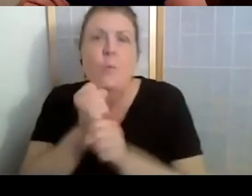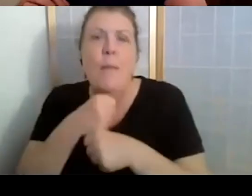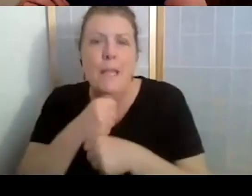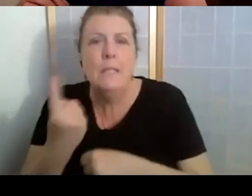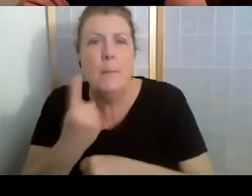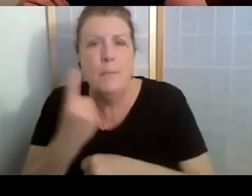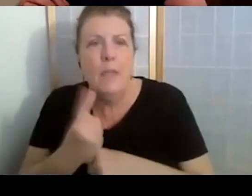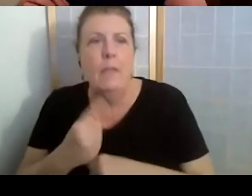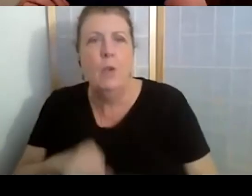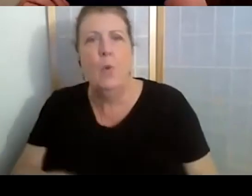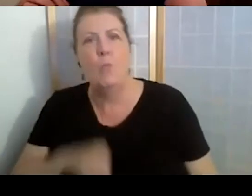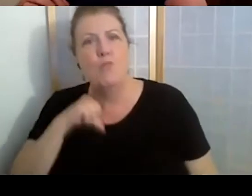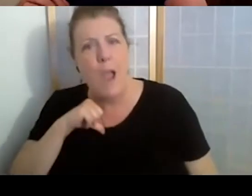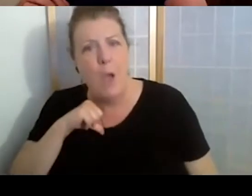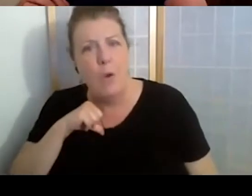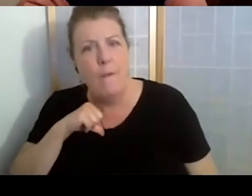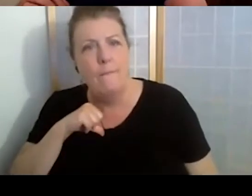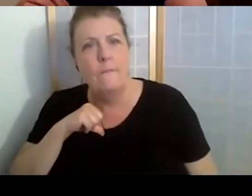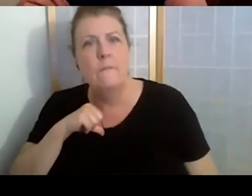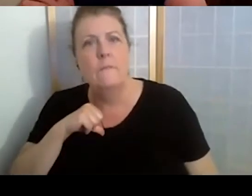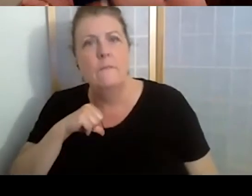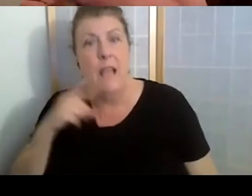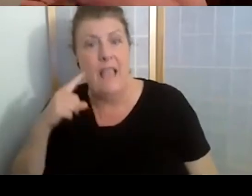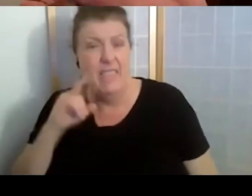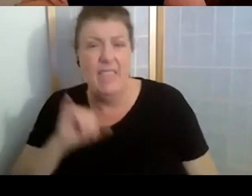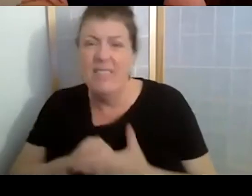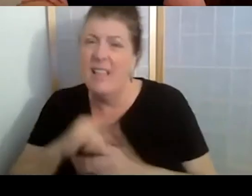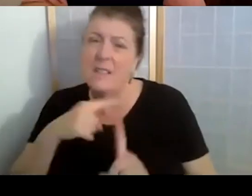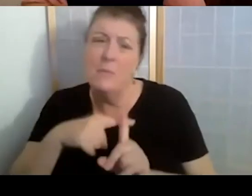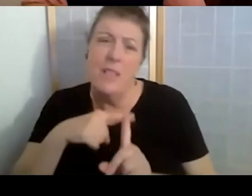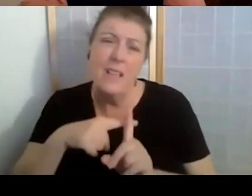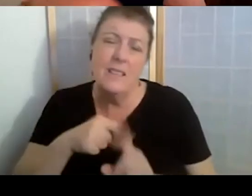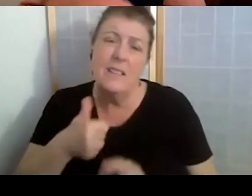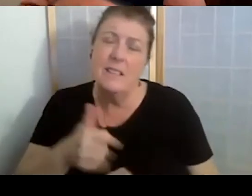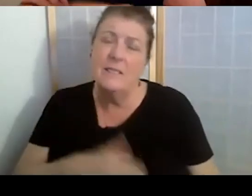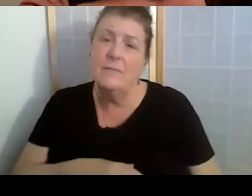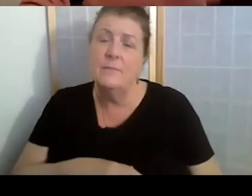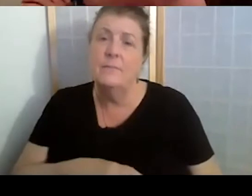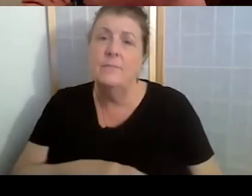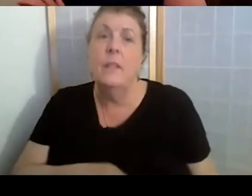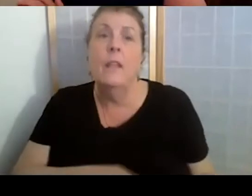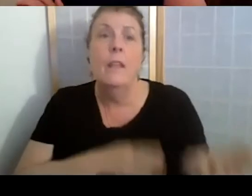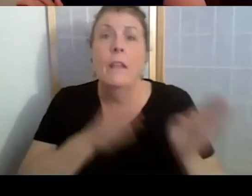Yeah. That's great. Tanya or Damon, any thoughts?